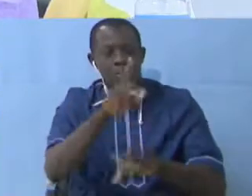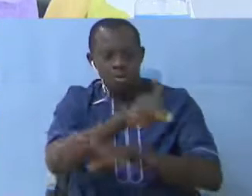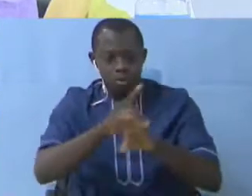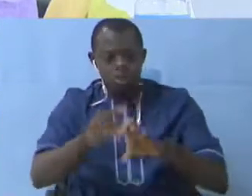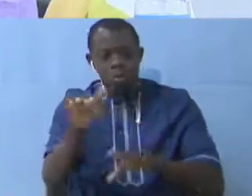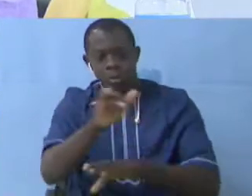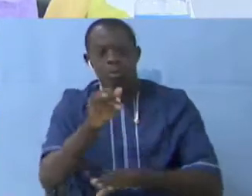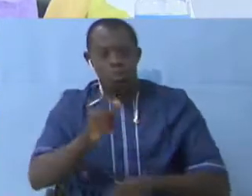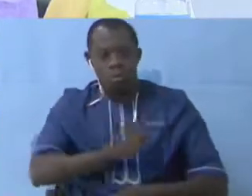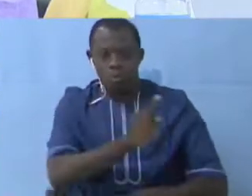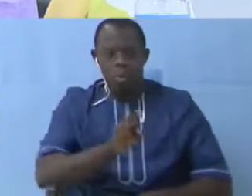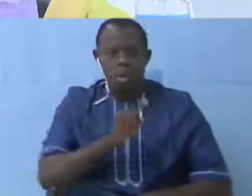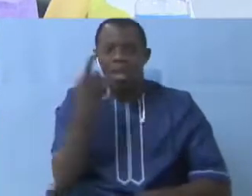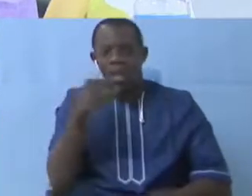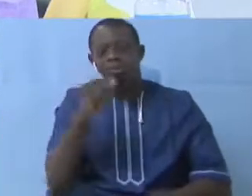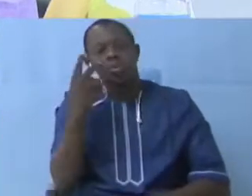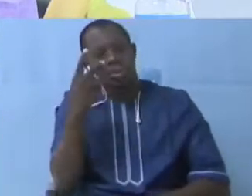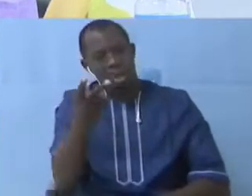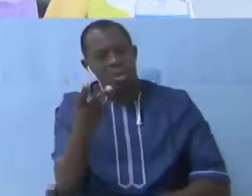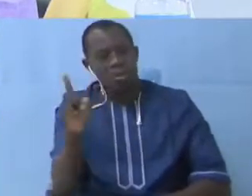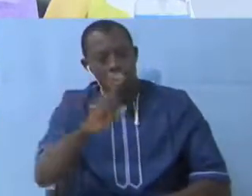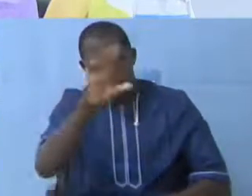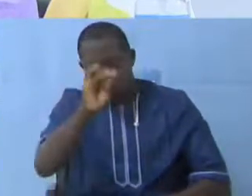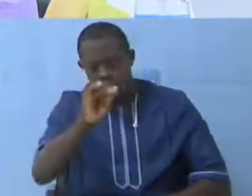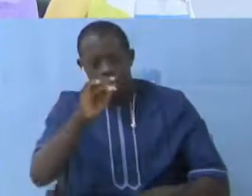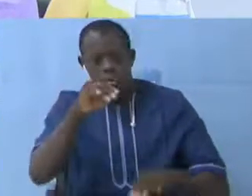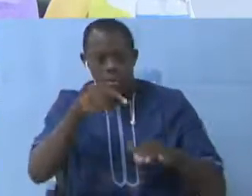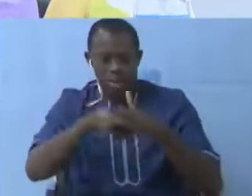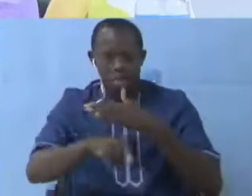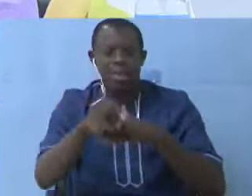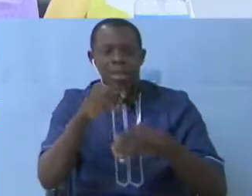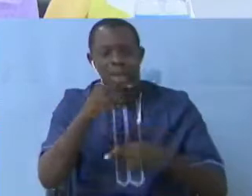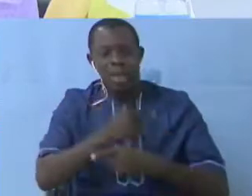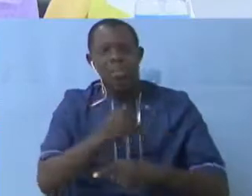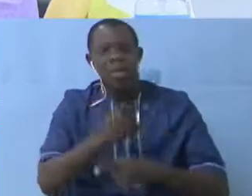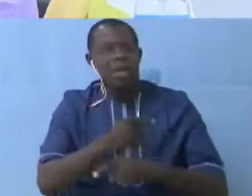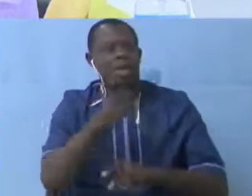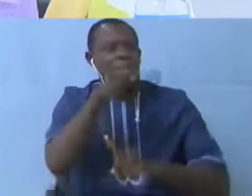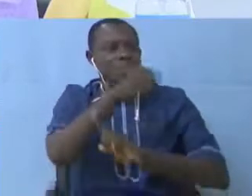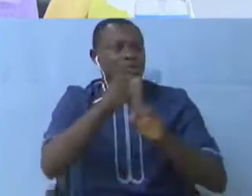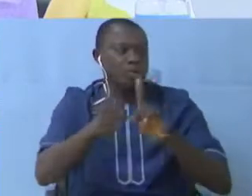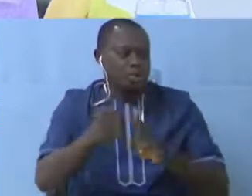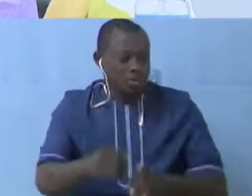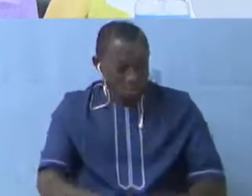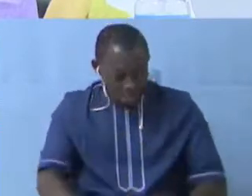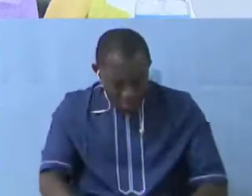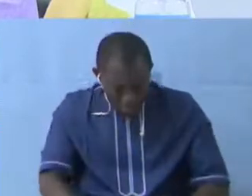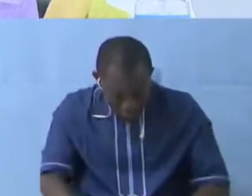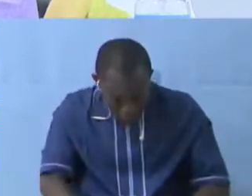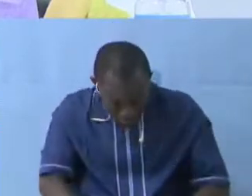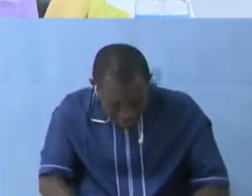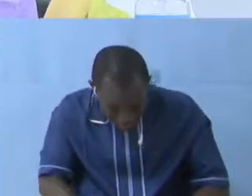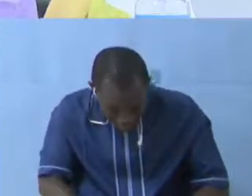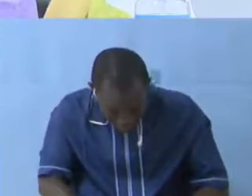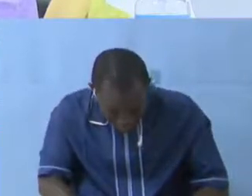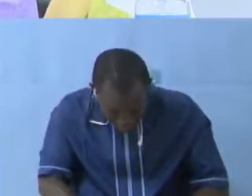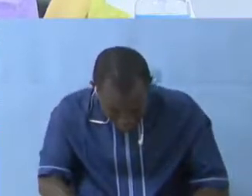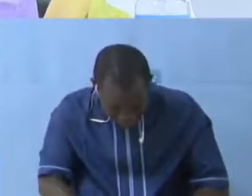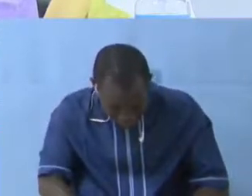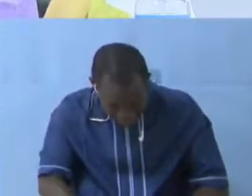often. What they've done on the Gambian situation was. So buge mu neex dang ñoo may ñu wax de nit ñang yow déglu de.